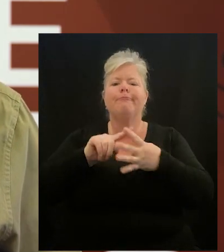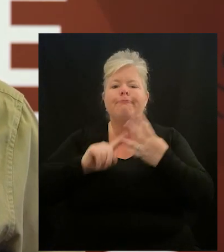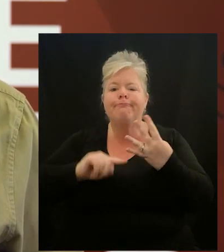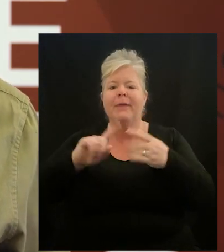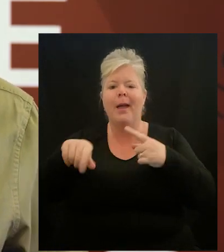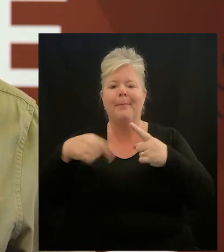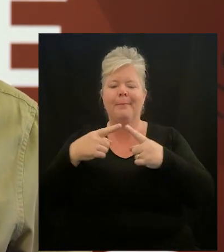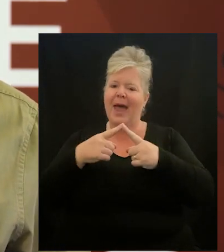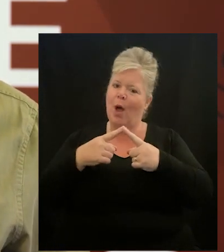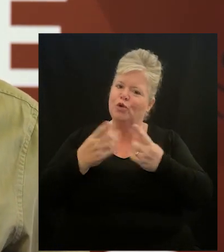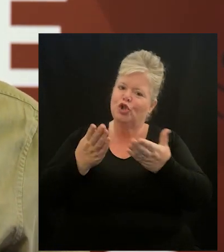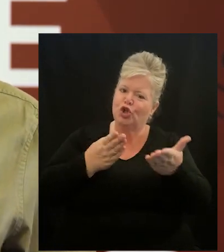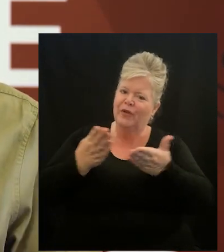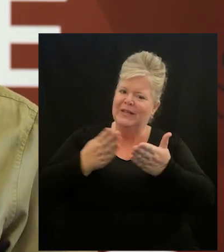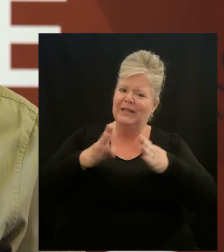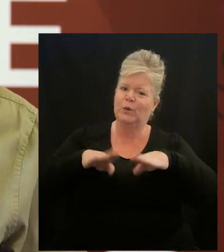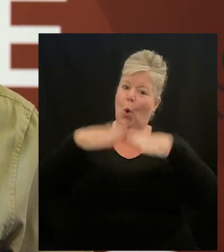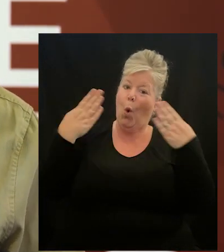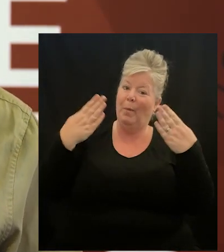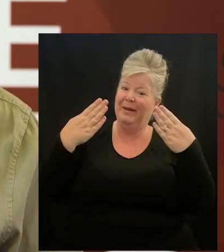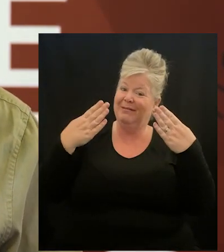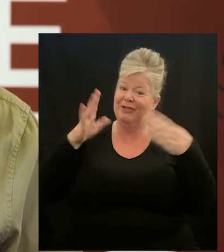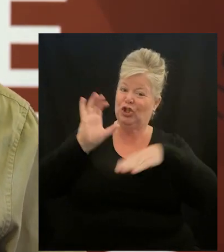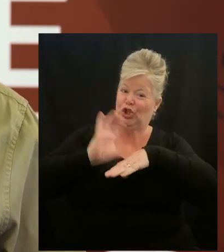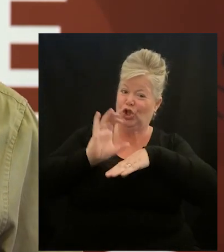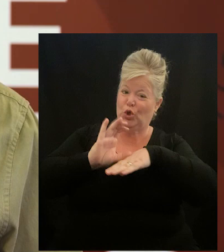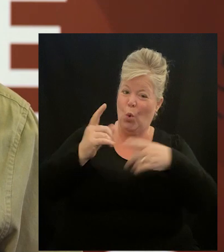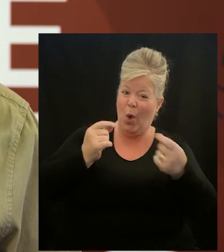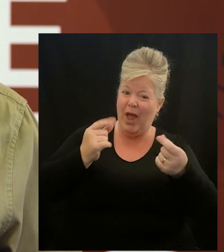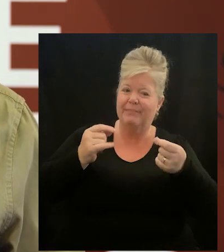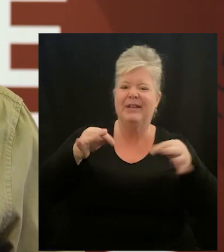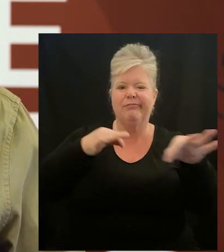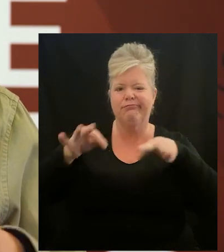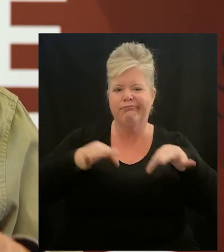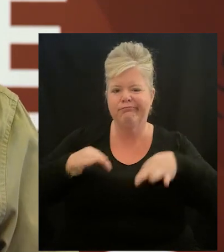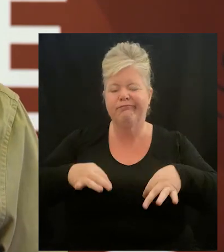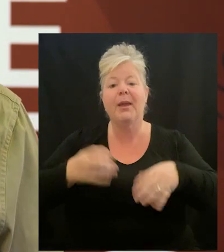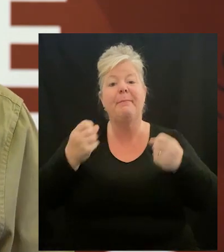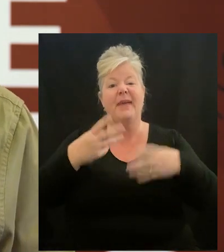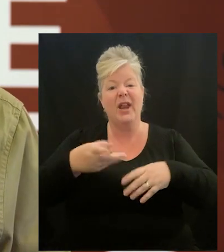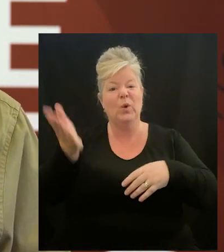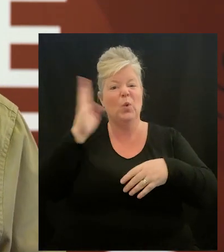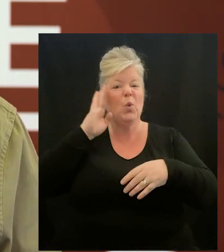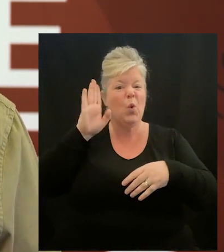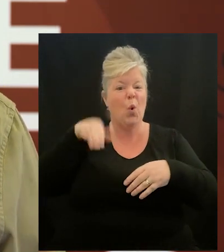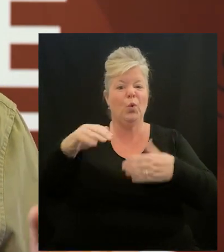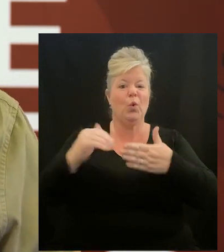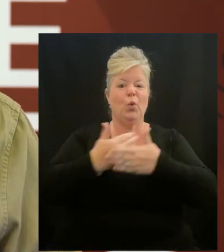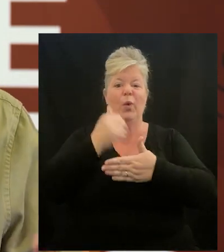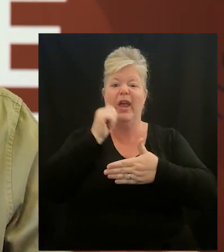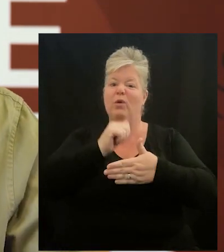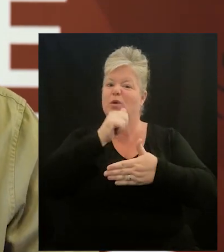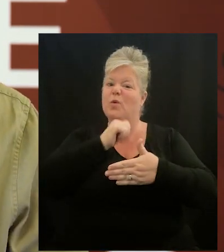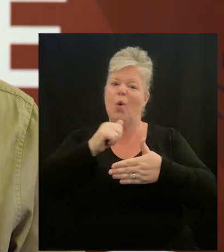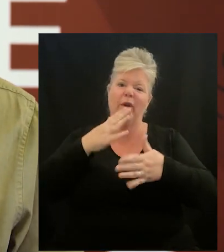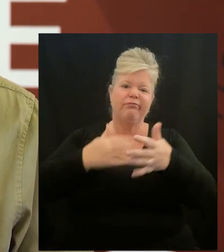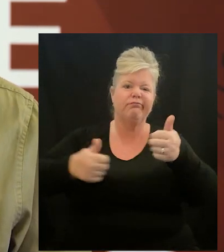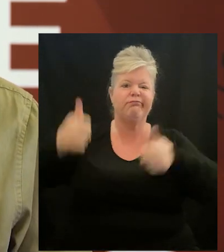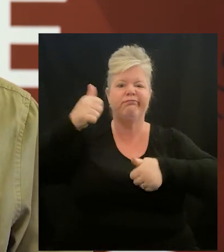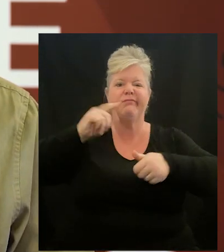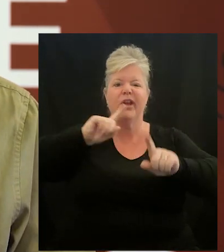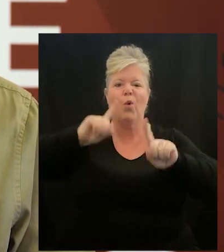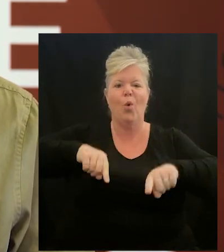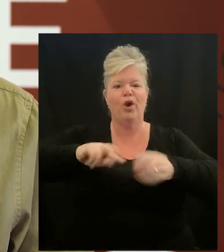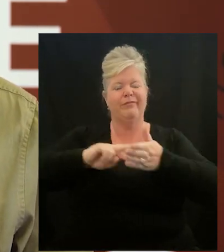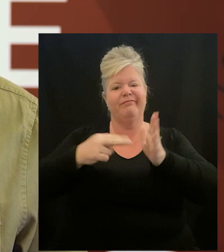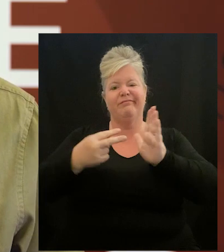regarding services on physical campuses I wanted to share with you. So this week, many of you have heard about the new Arizona executive order